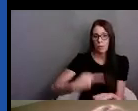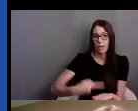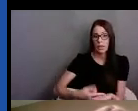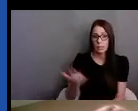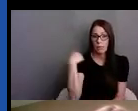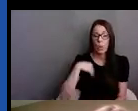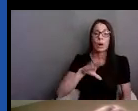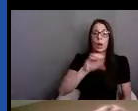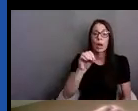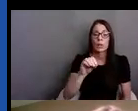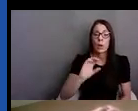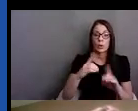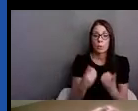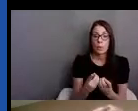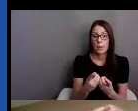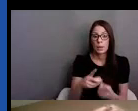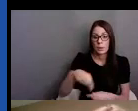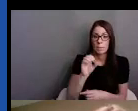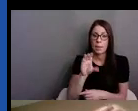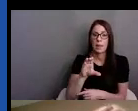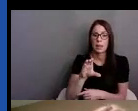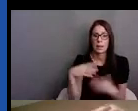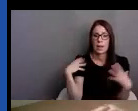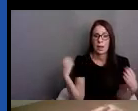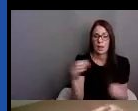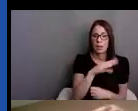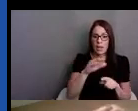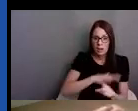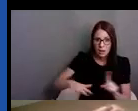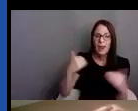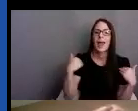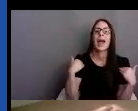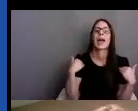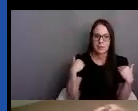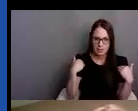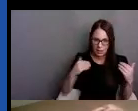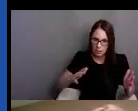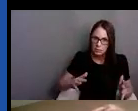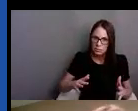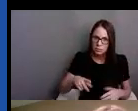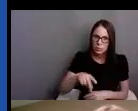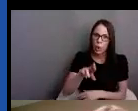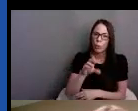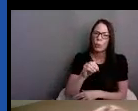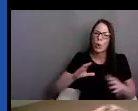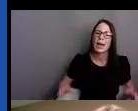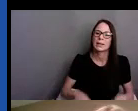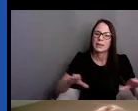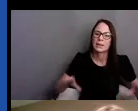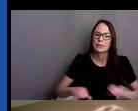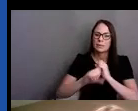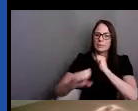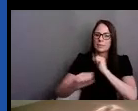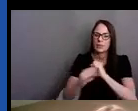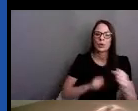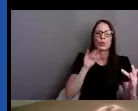Colorado Department of Public Health and Environment does have a proactive campaign going to really reach out to folks